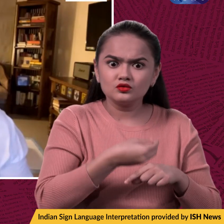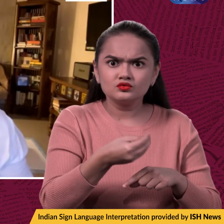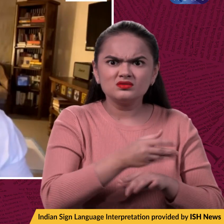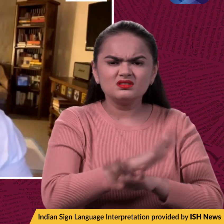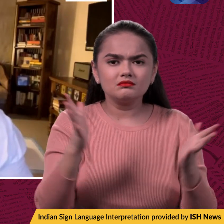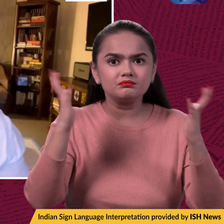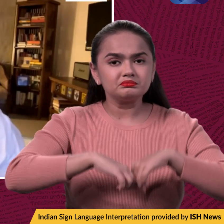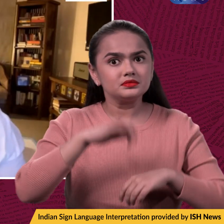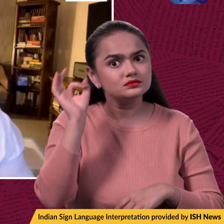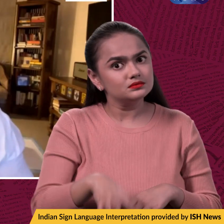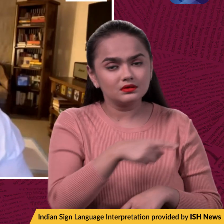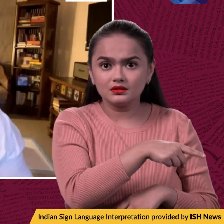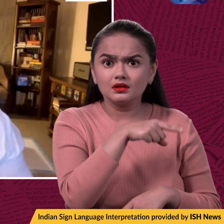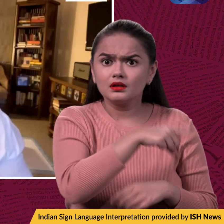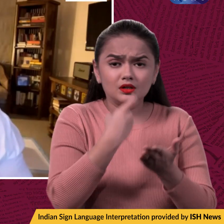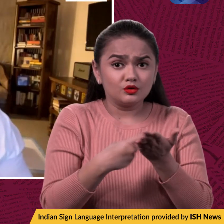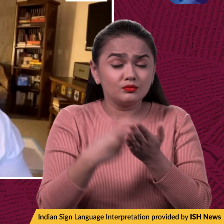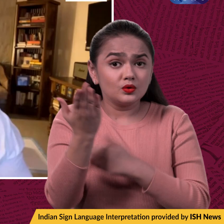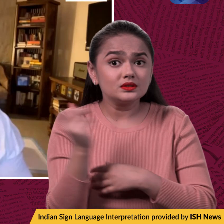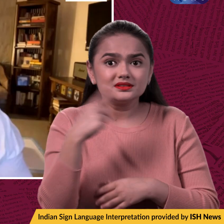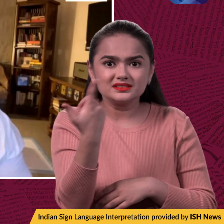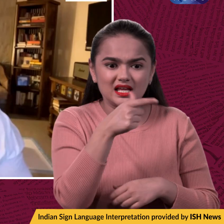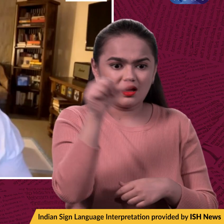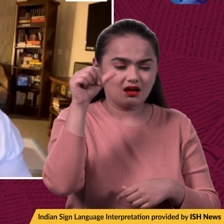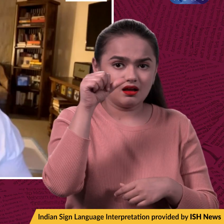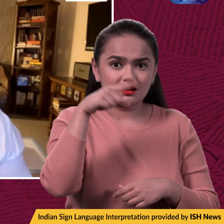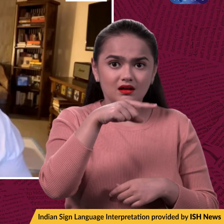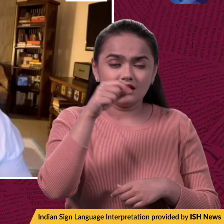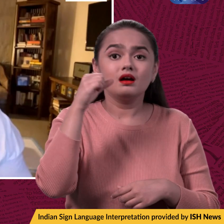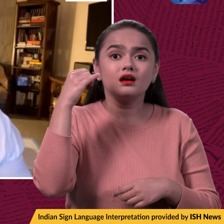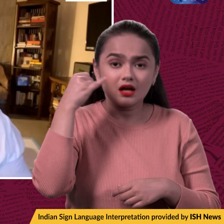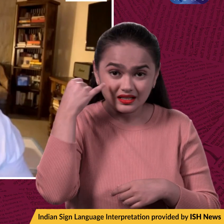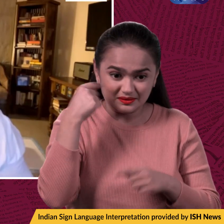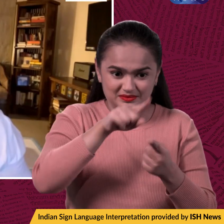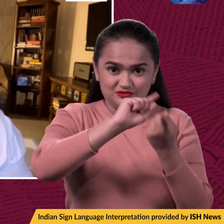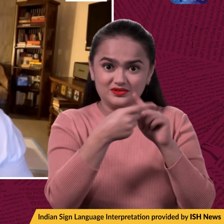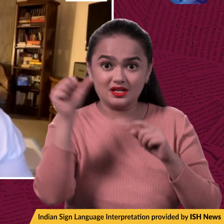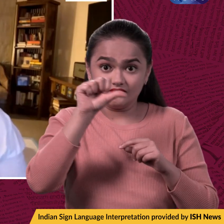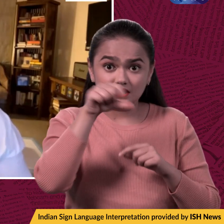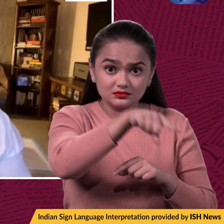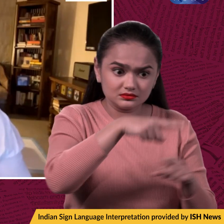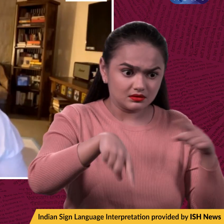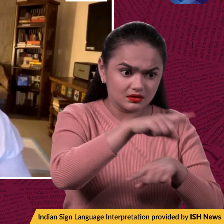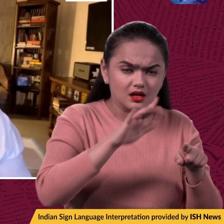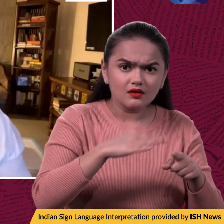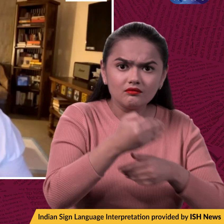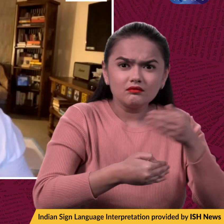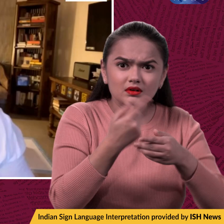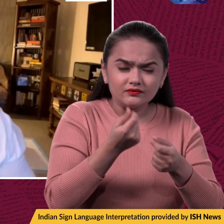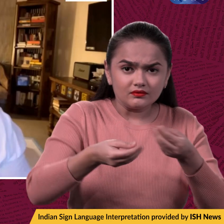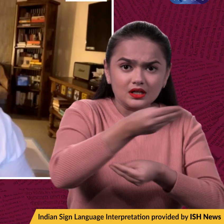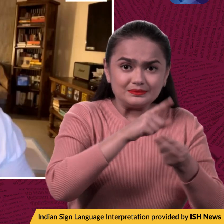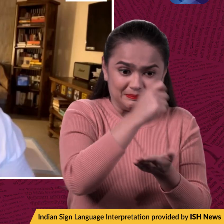verge of collapse. According to Reuters, the report said Afghanistan's financial and bank payment systems are in